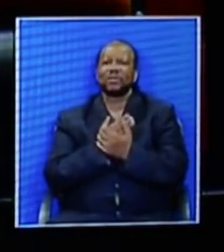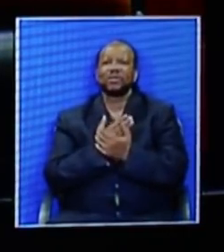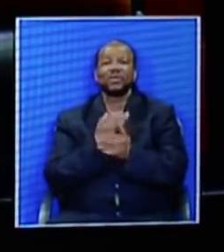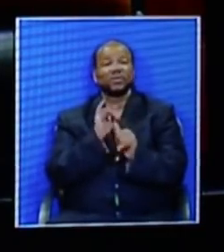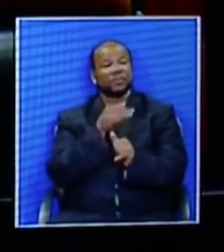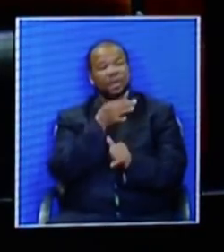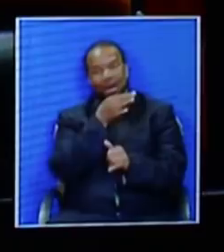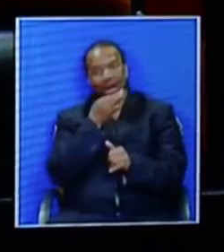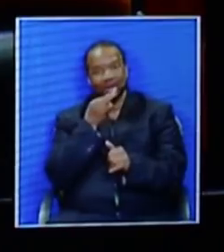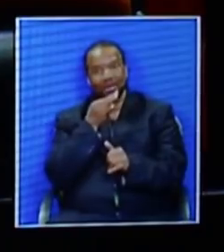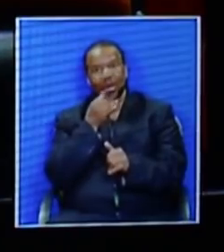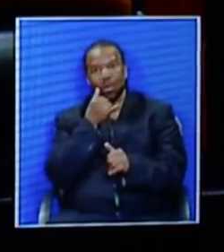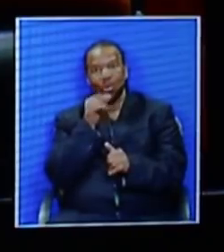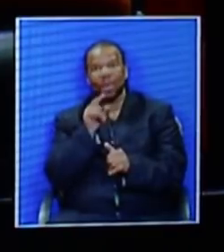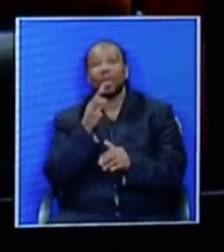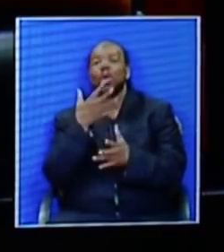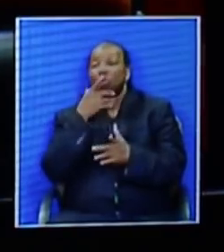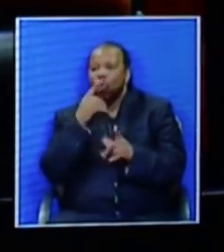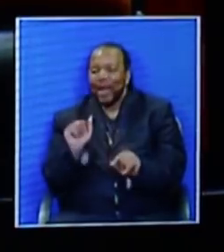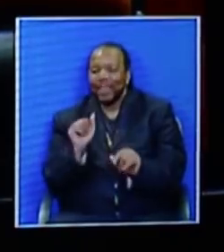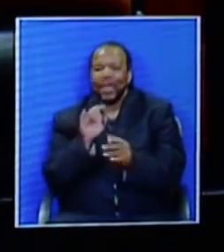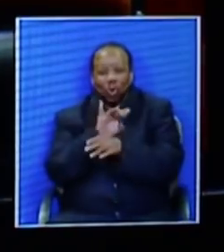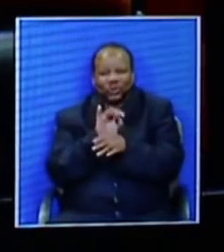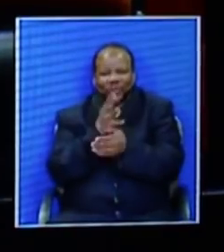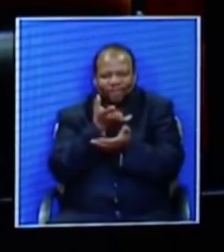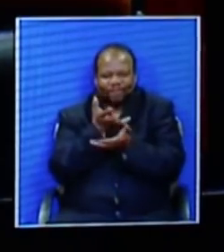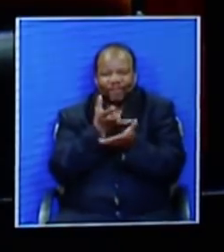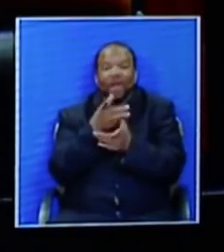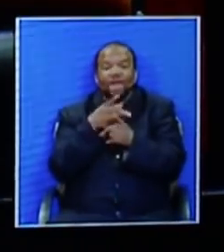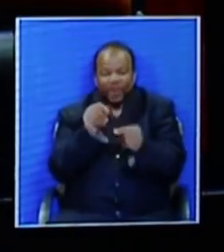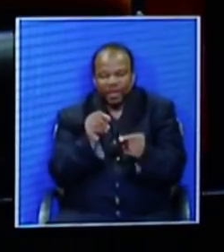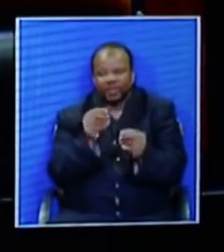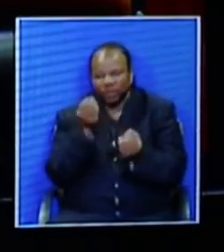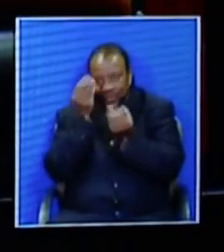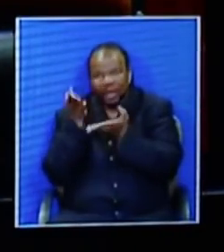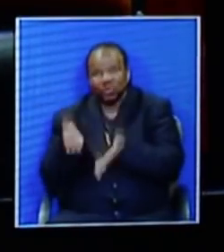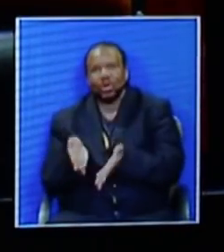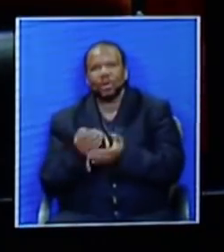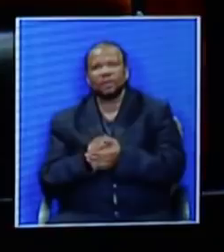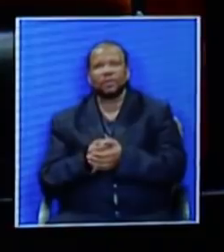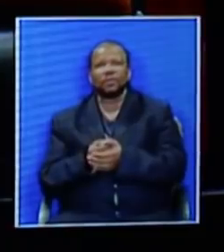get an answer if a table is said so be when I'm through with the consultation I'm talking about? Okay, today.